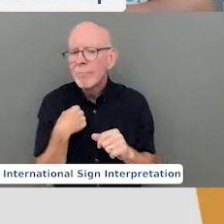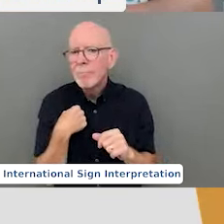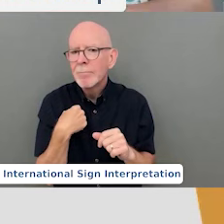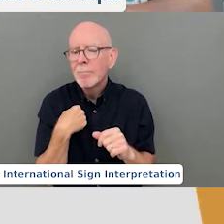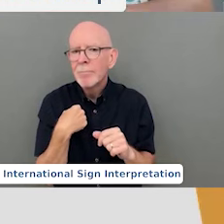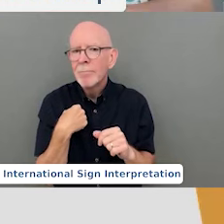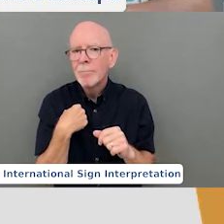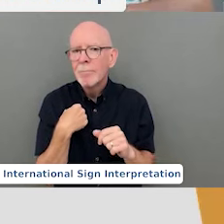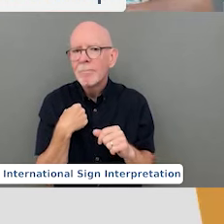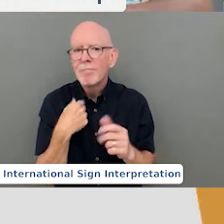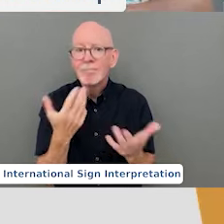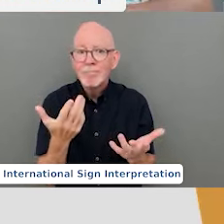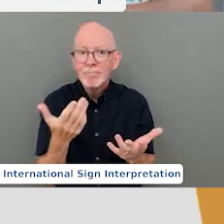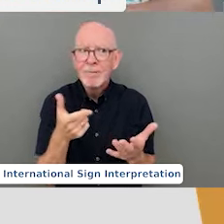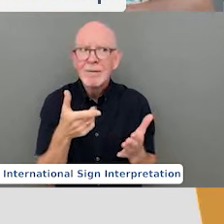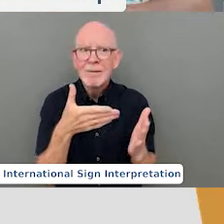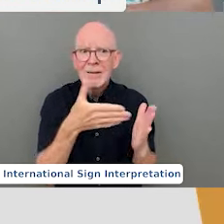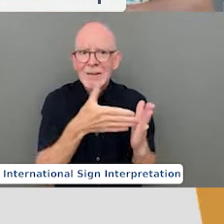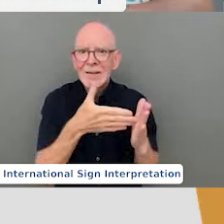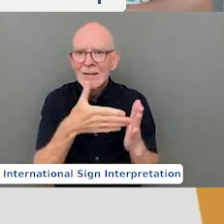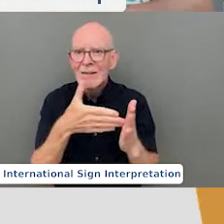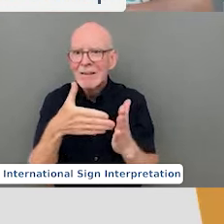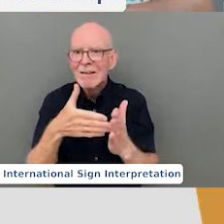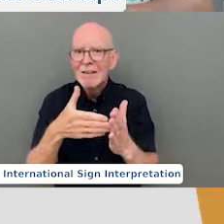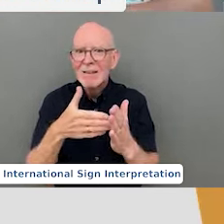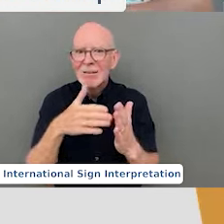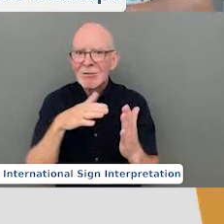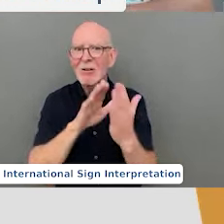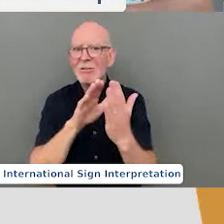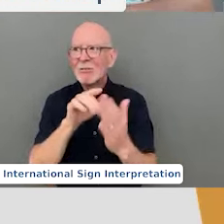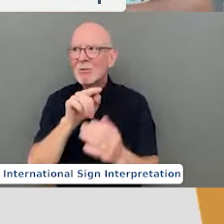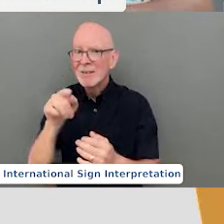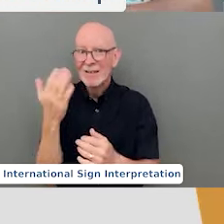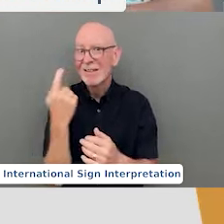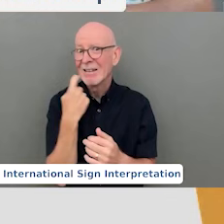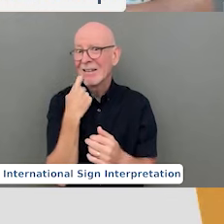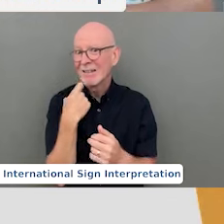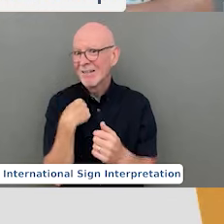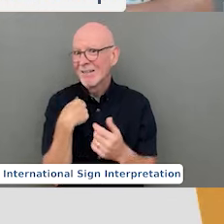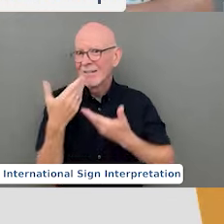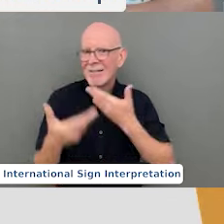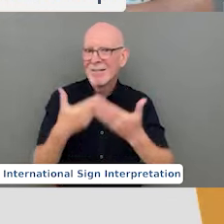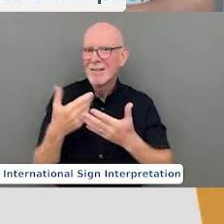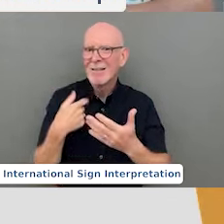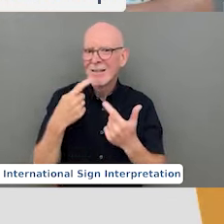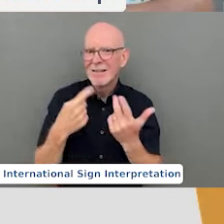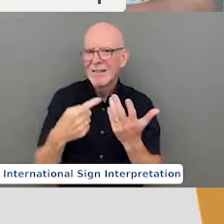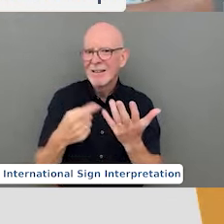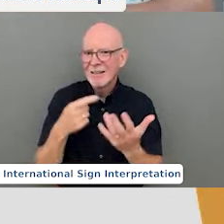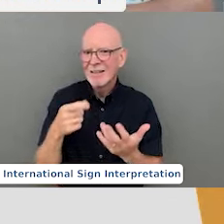there are also opportunities to improve. For us, as I said,